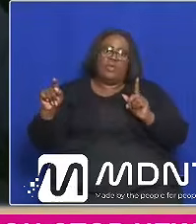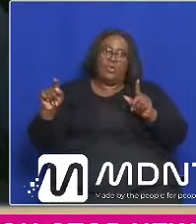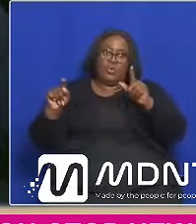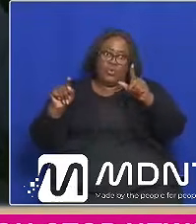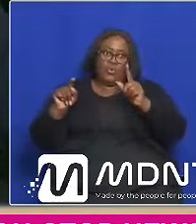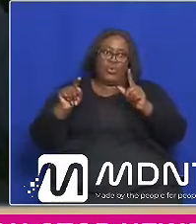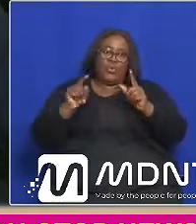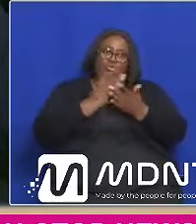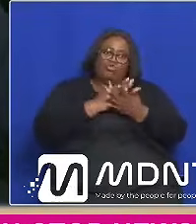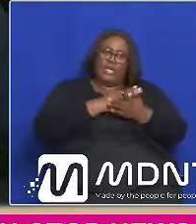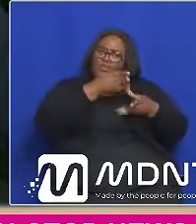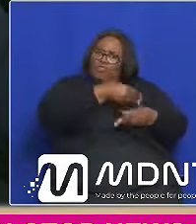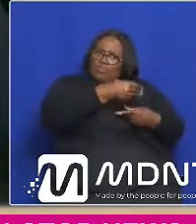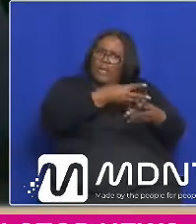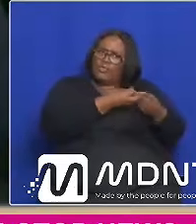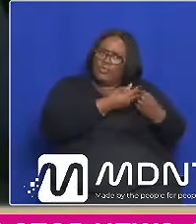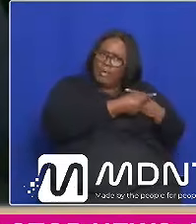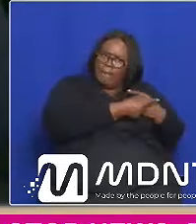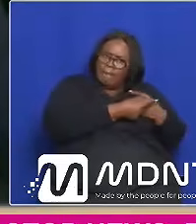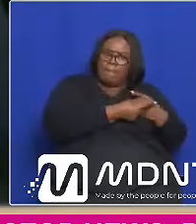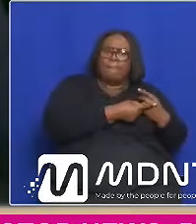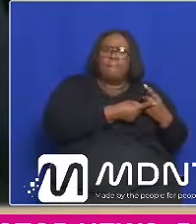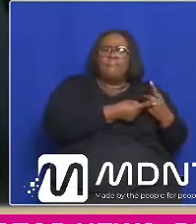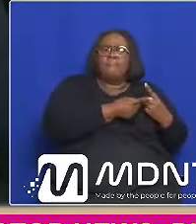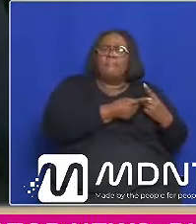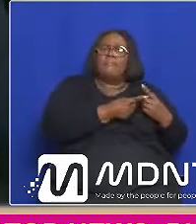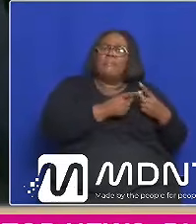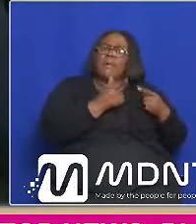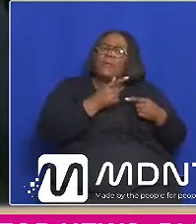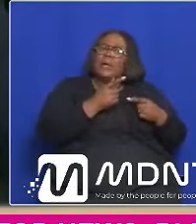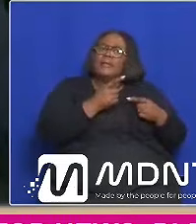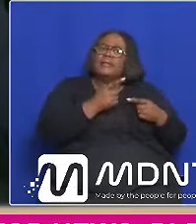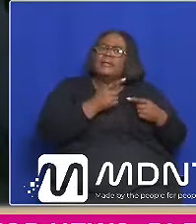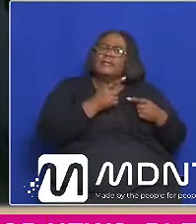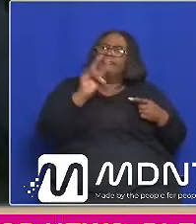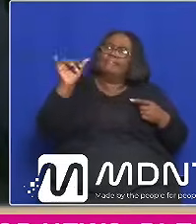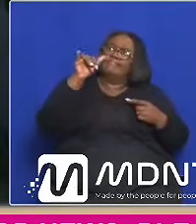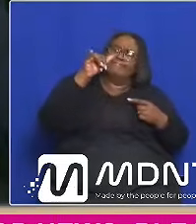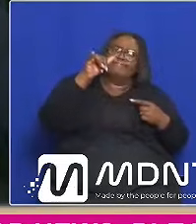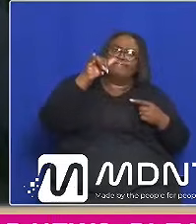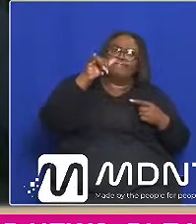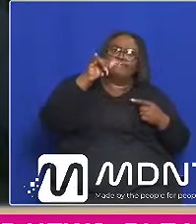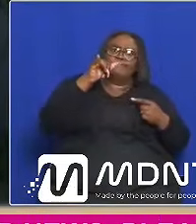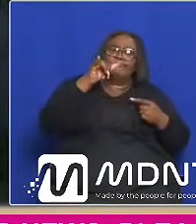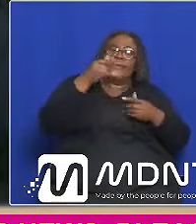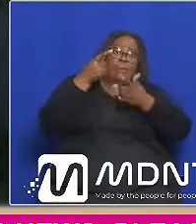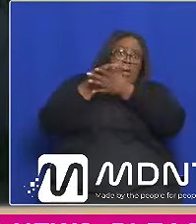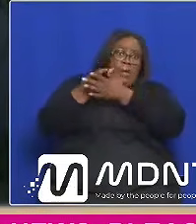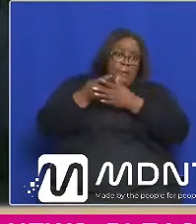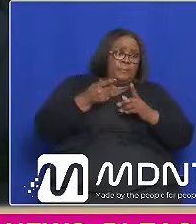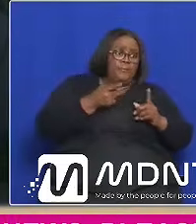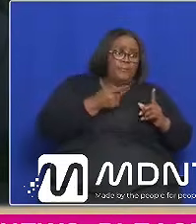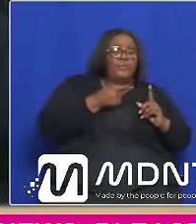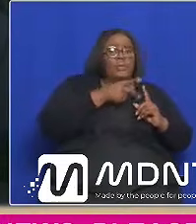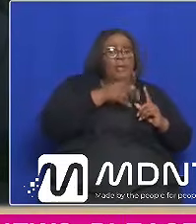documents to do with the purchase of a jet. You are now sharing with him what you say was